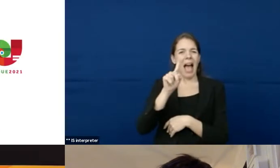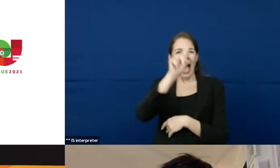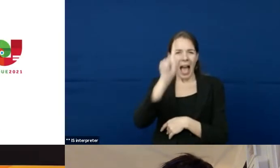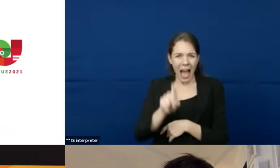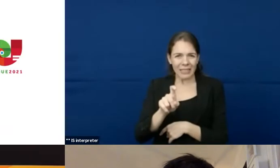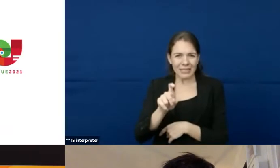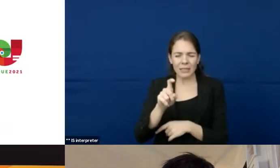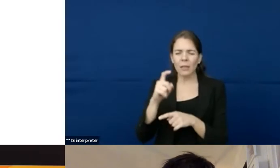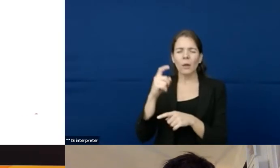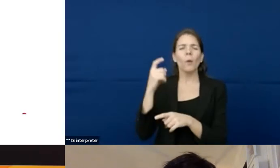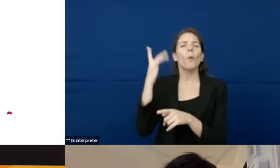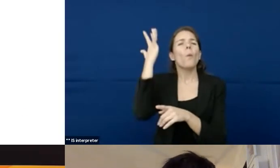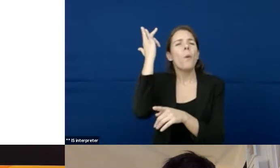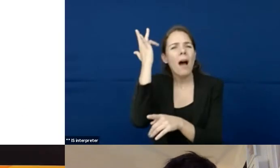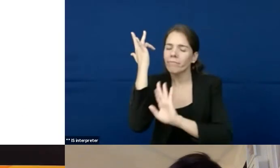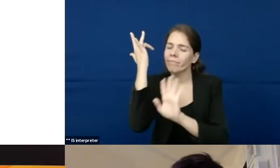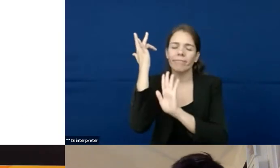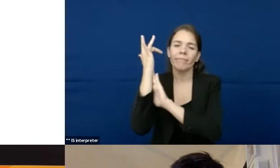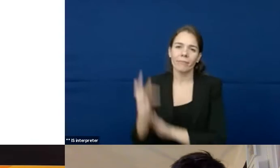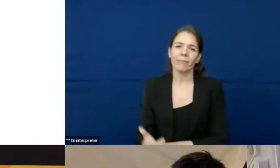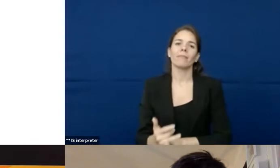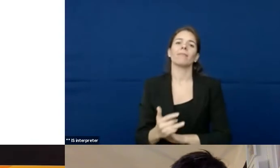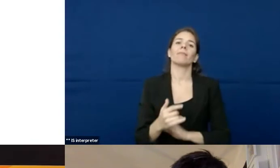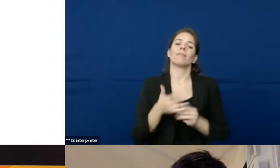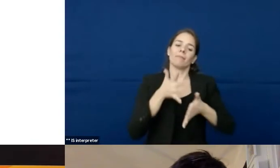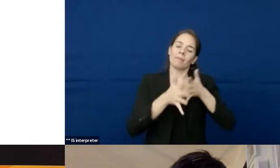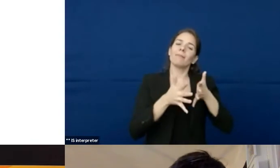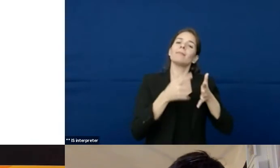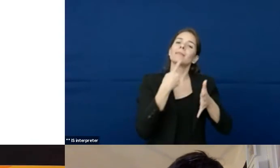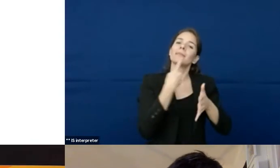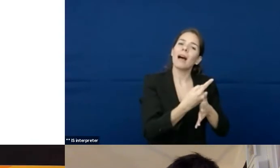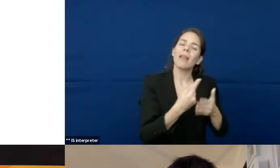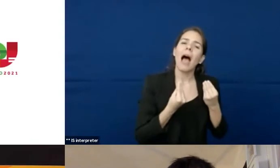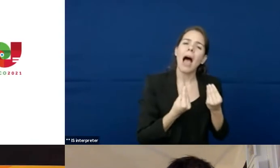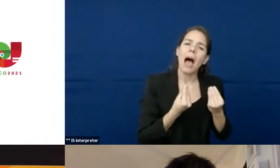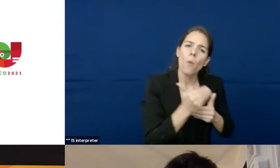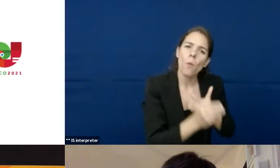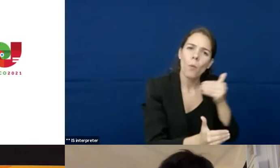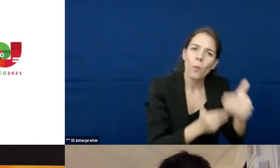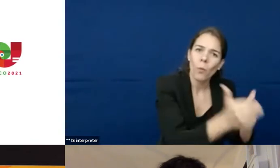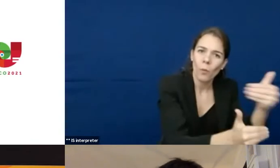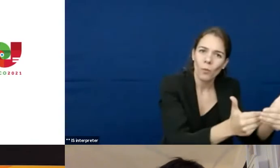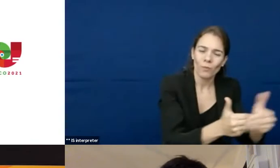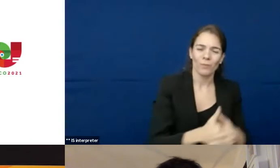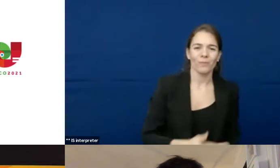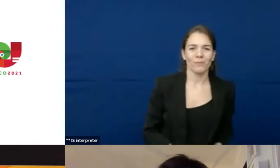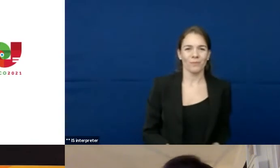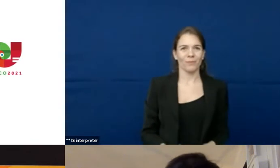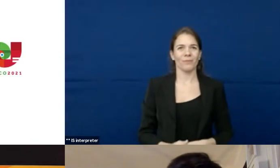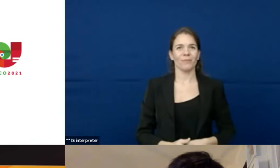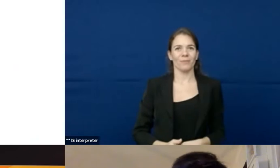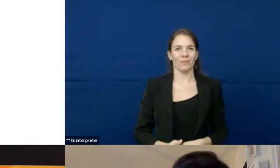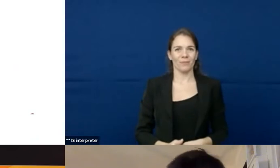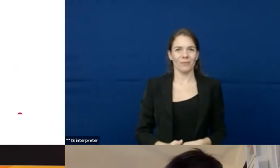to invest in building capacity of civil society organizations and women's rights organizations. I have been listening that line for a